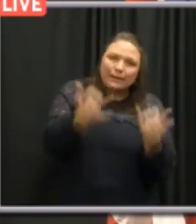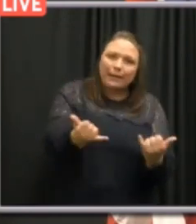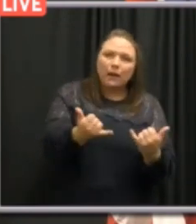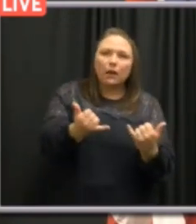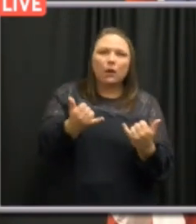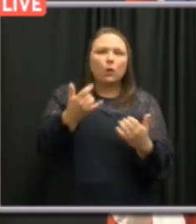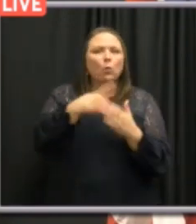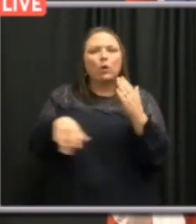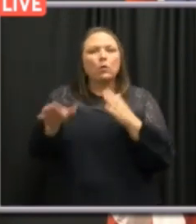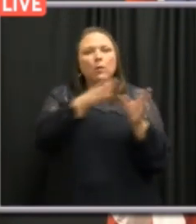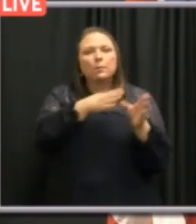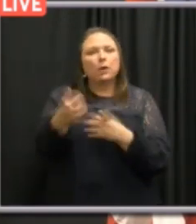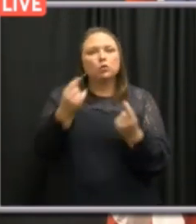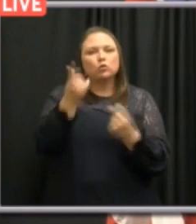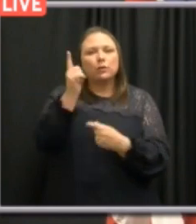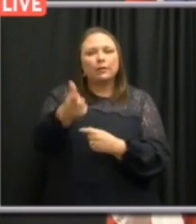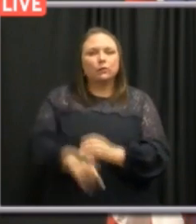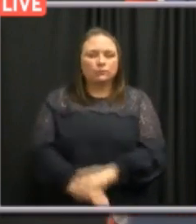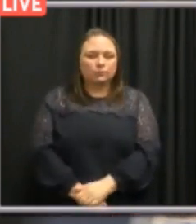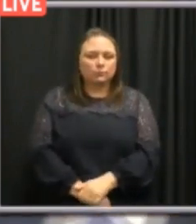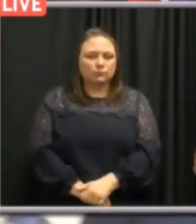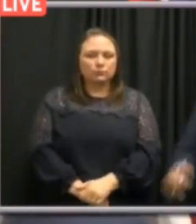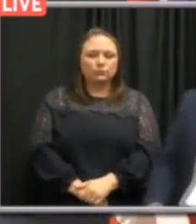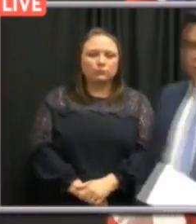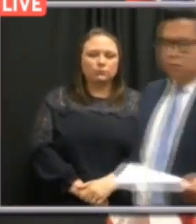in the future? Dr. Jahangir.